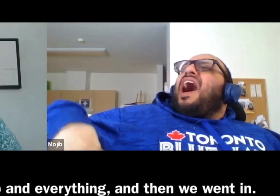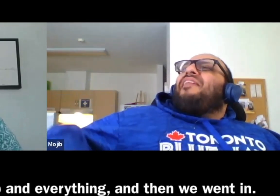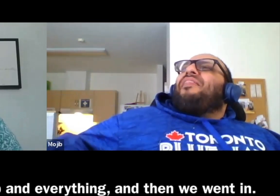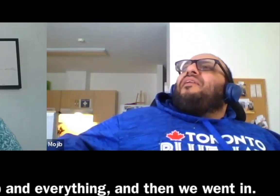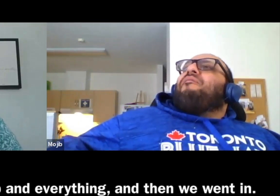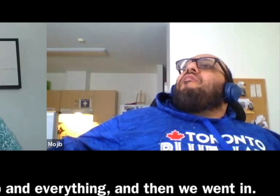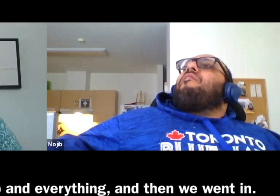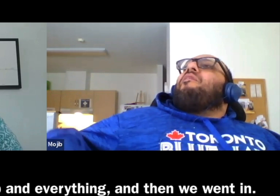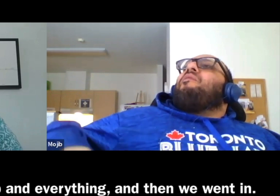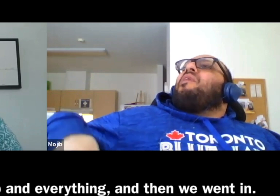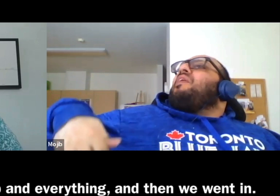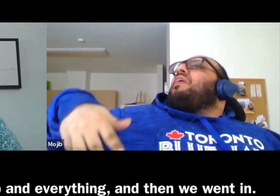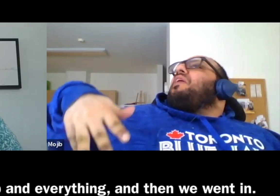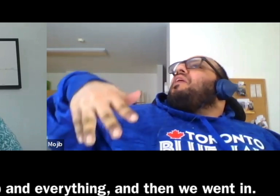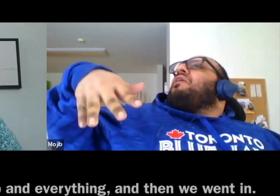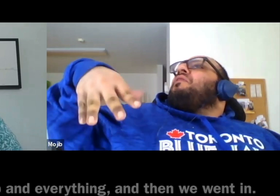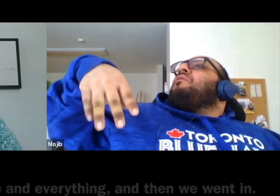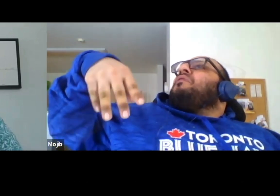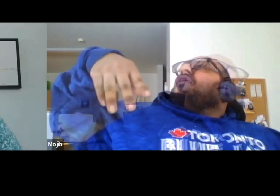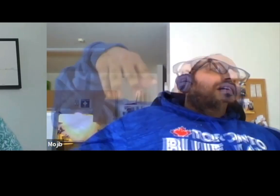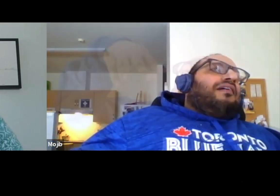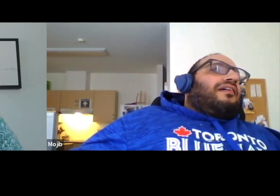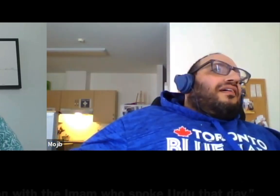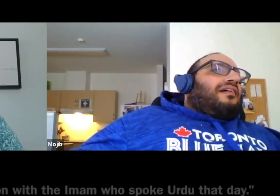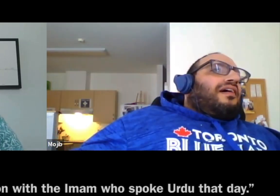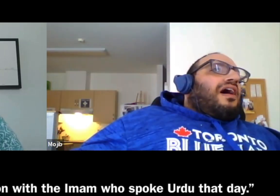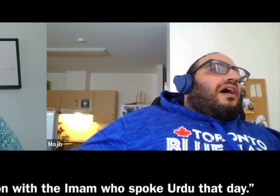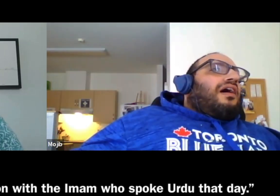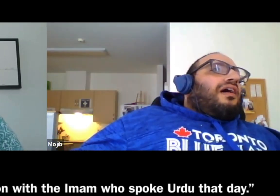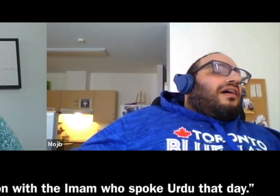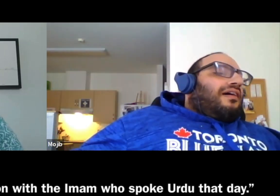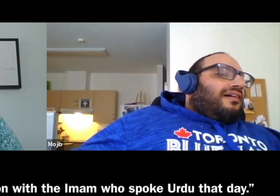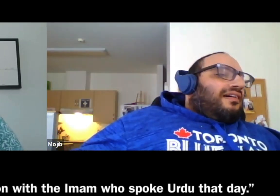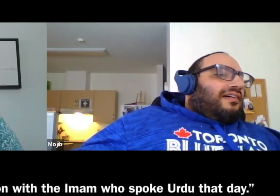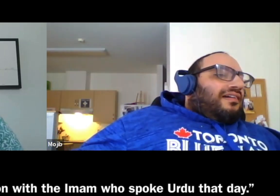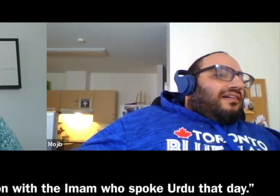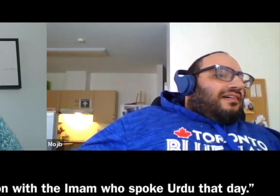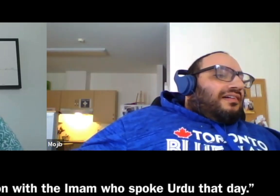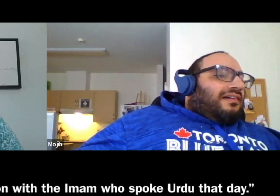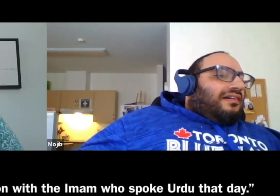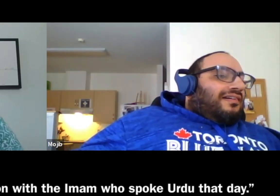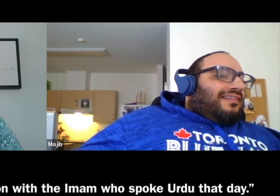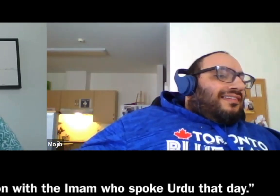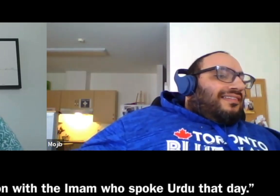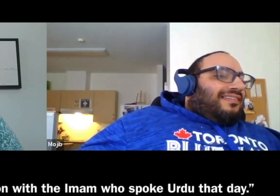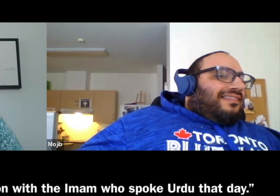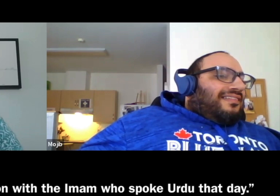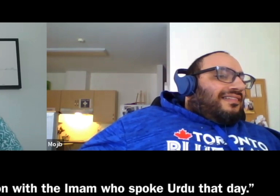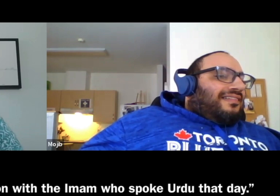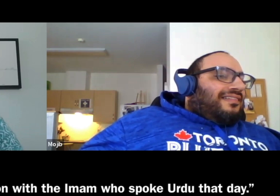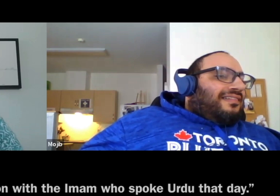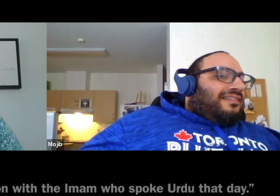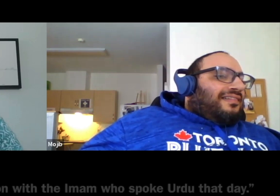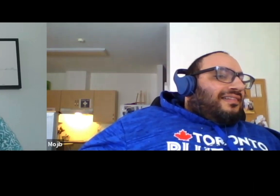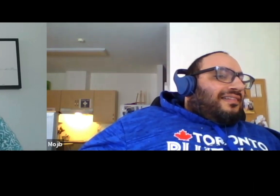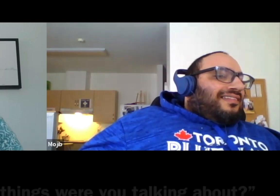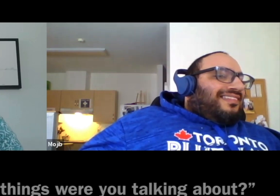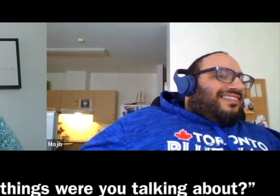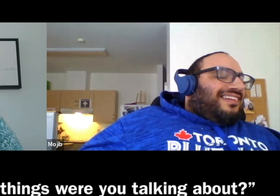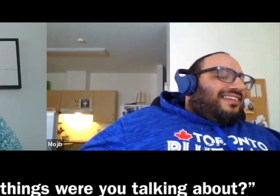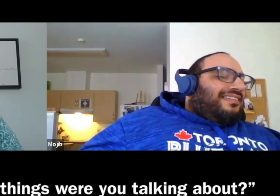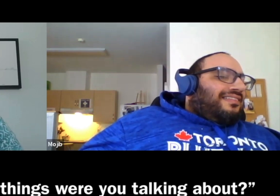everything, and then we went in. So you had a long conversation with the imam who spoke Urdu that